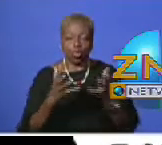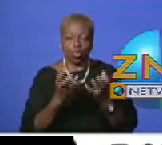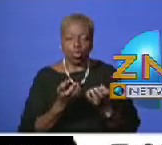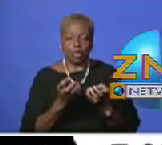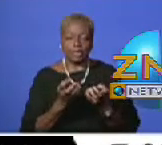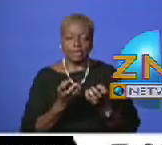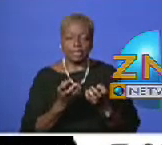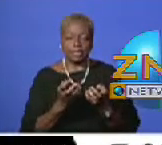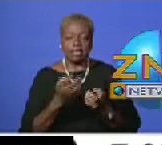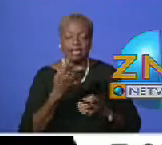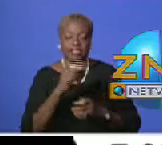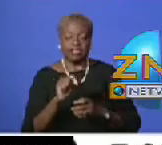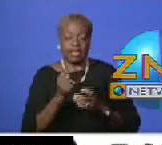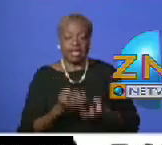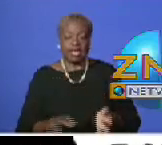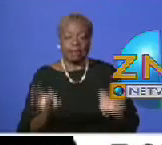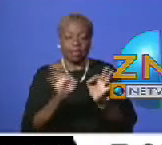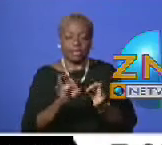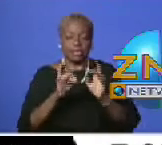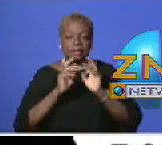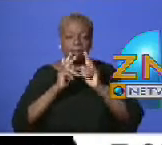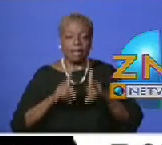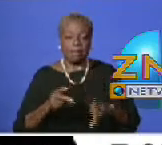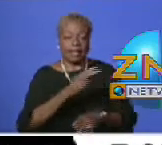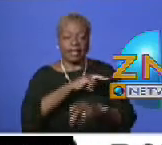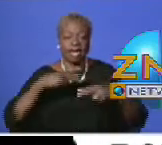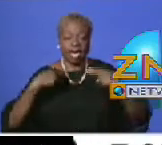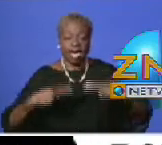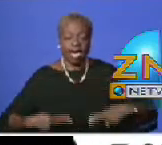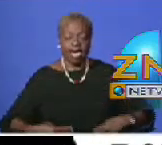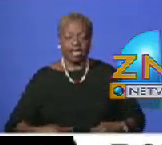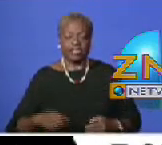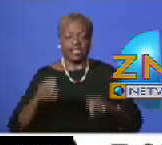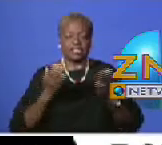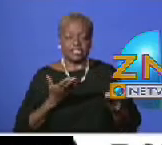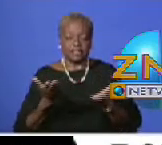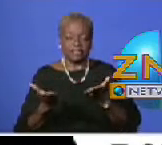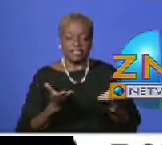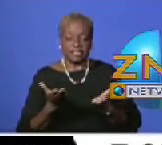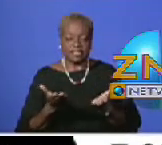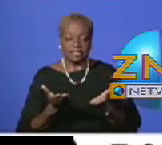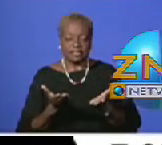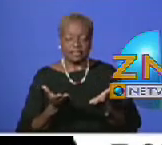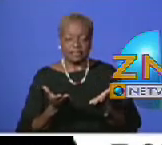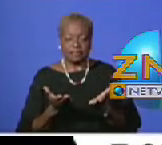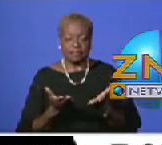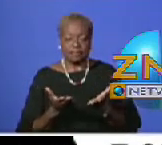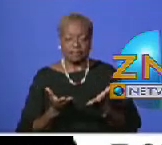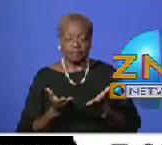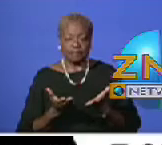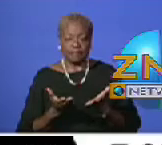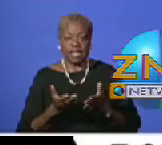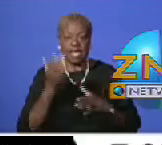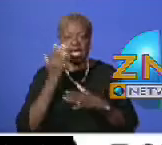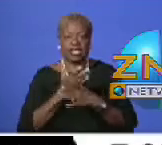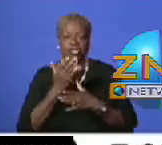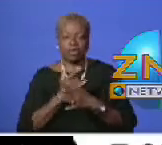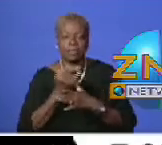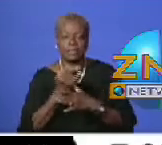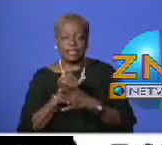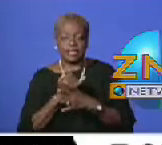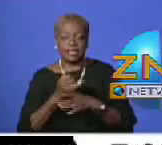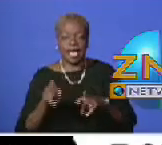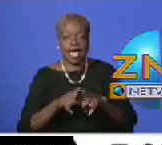the essential public health services and essential services are interrupted as a result